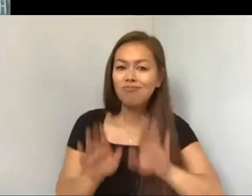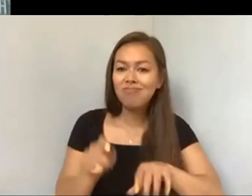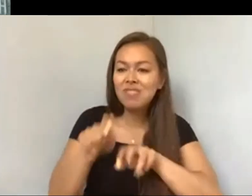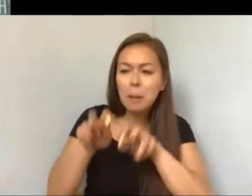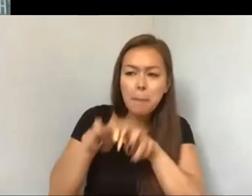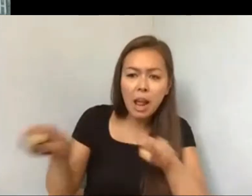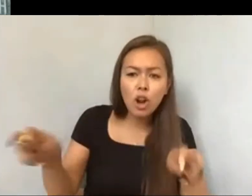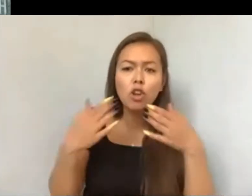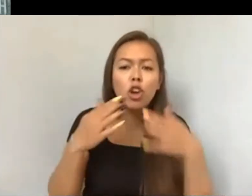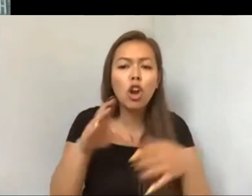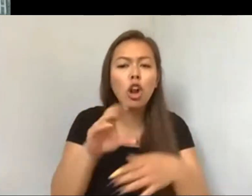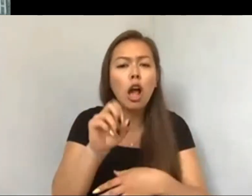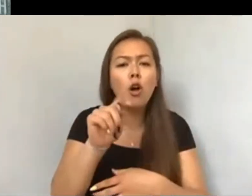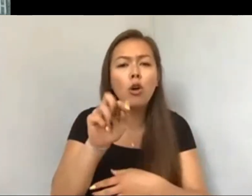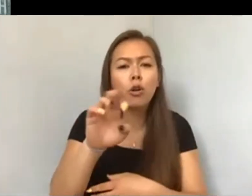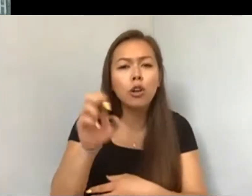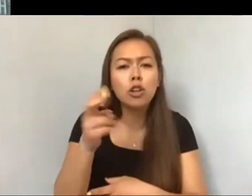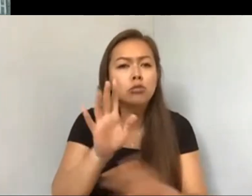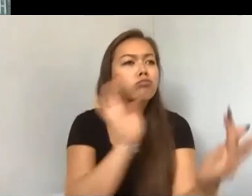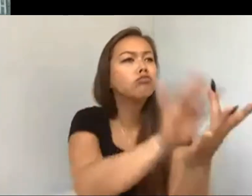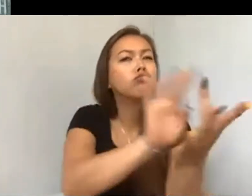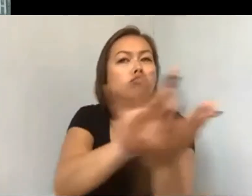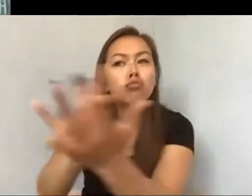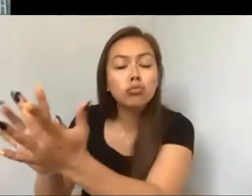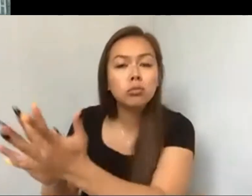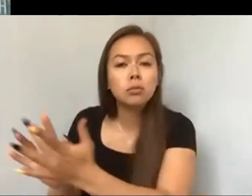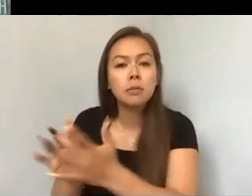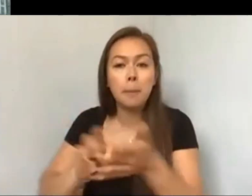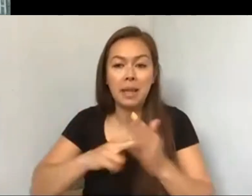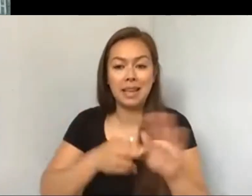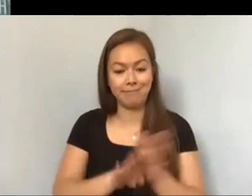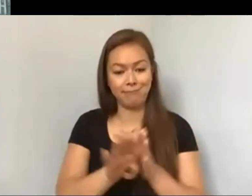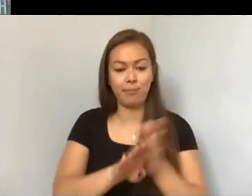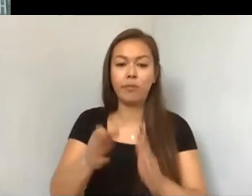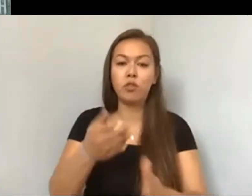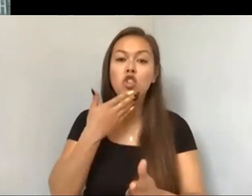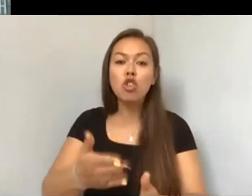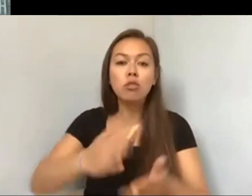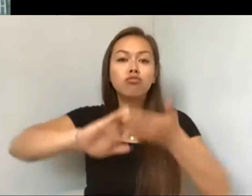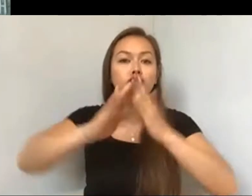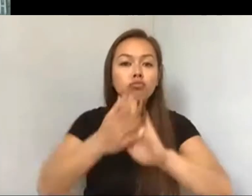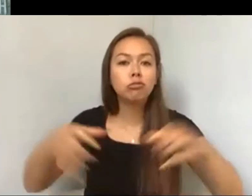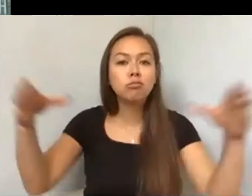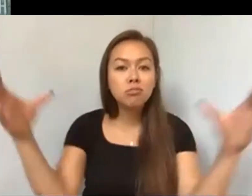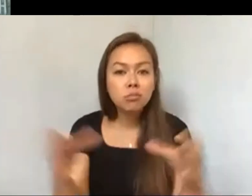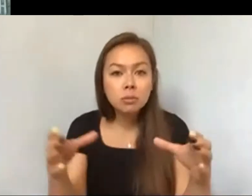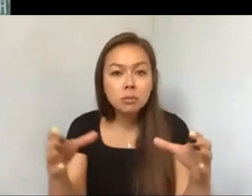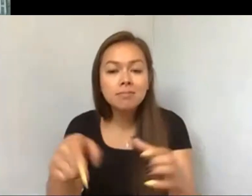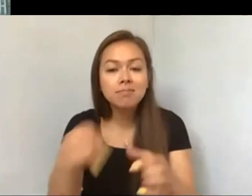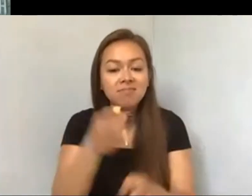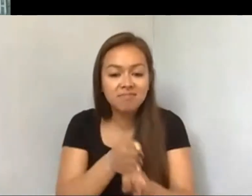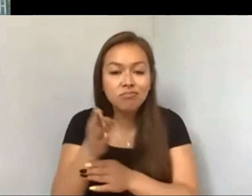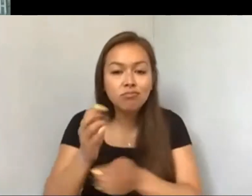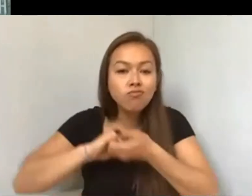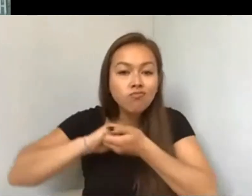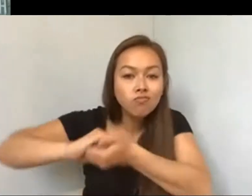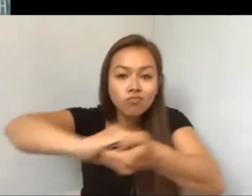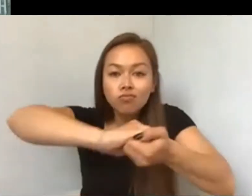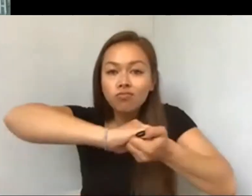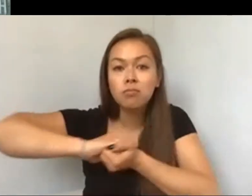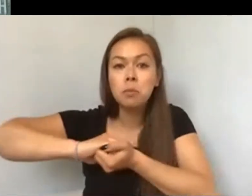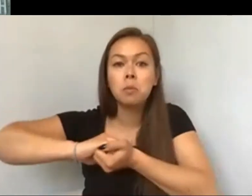is building this sense of community and sectoral collaboration that will lead to